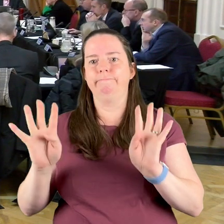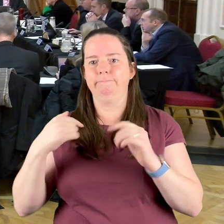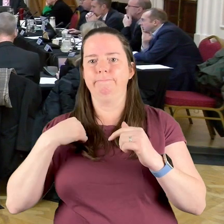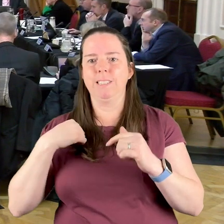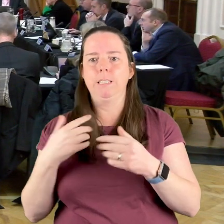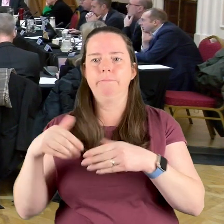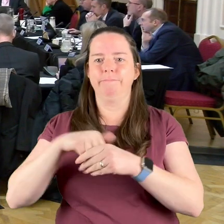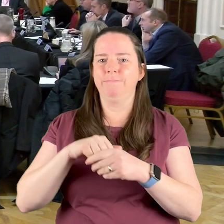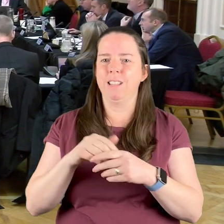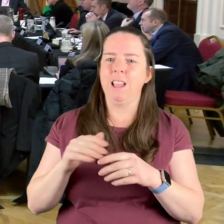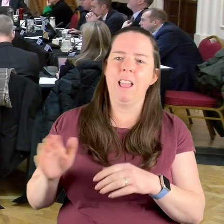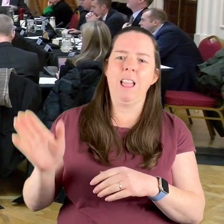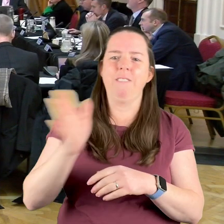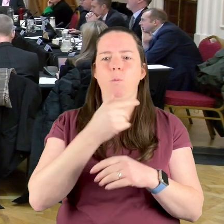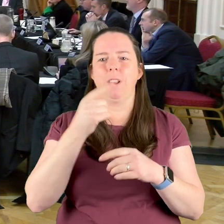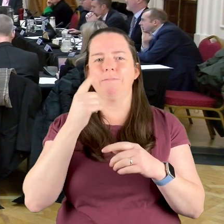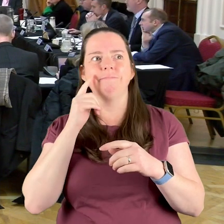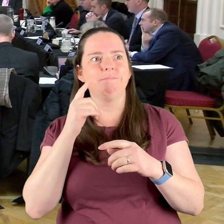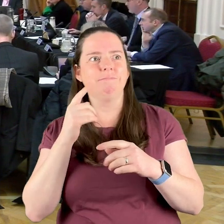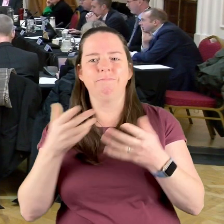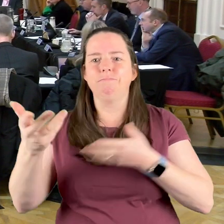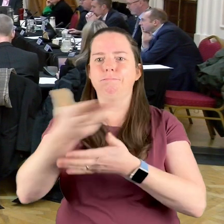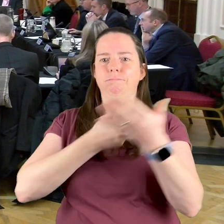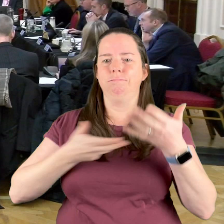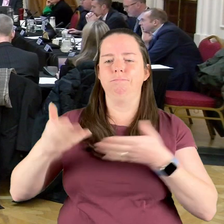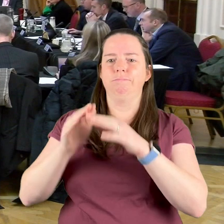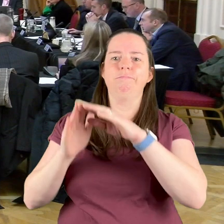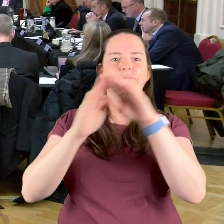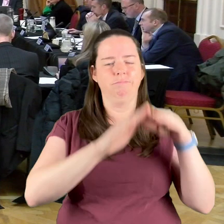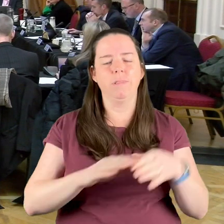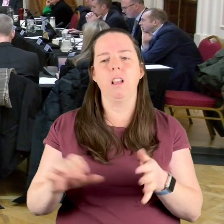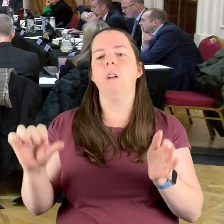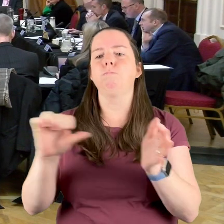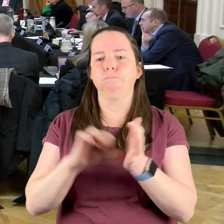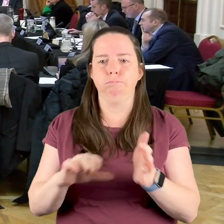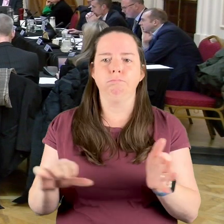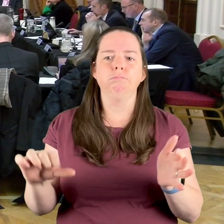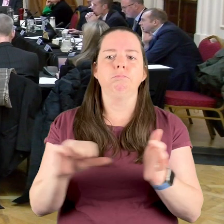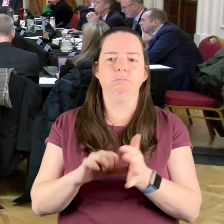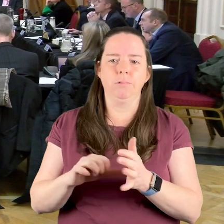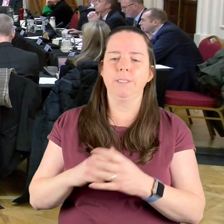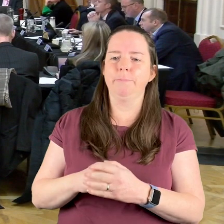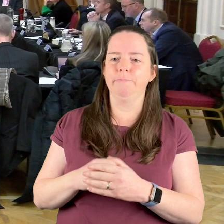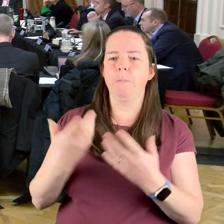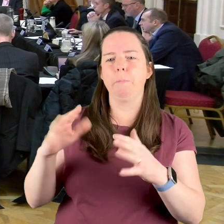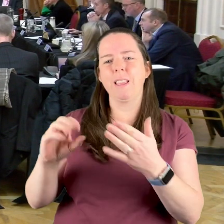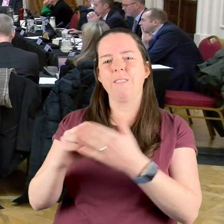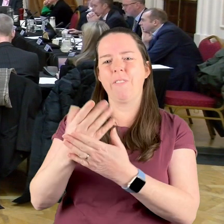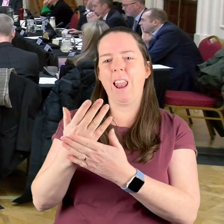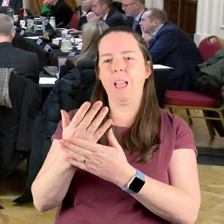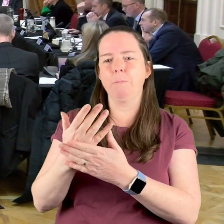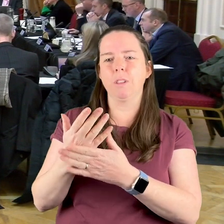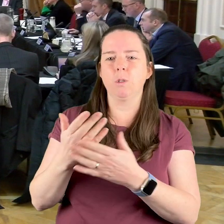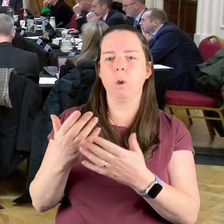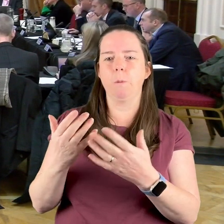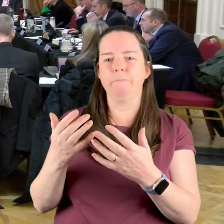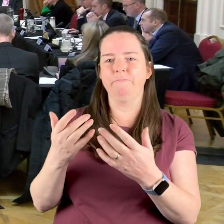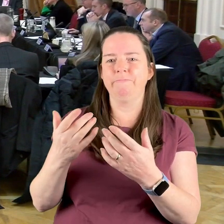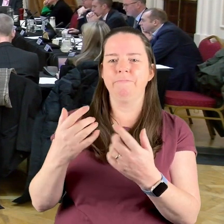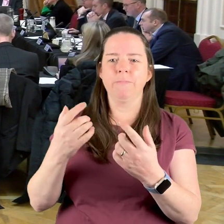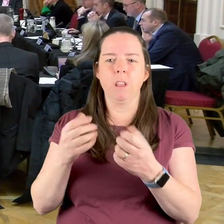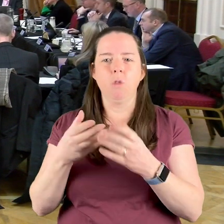country. And culture is the one that is different, and it's difficult, really difficult. They've developed some tools to help us in